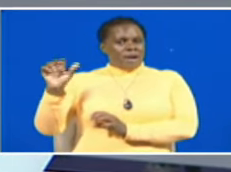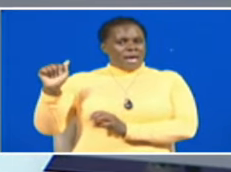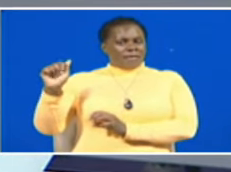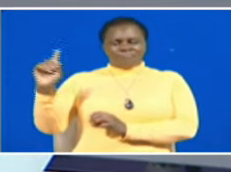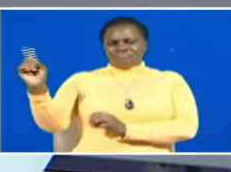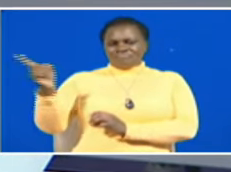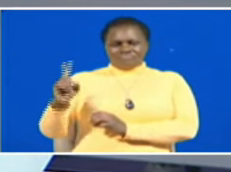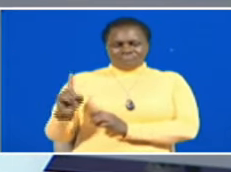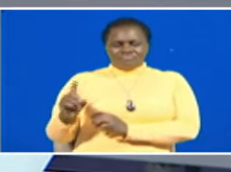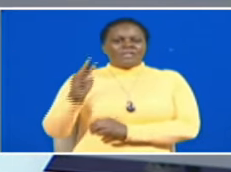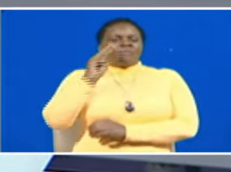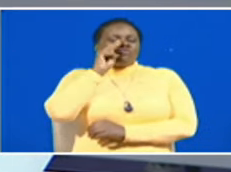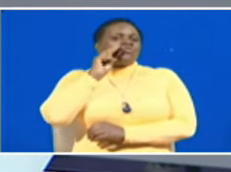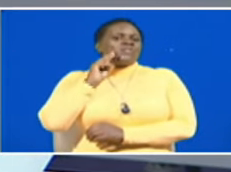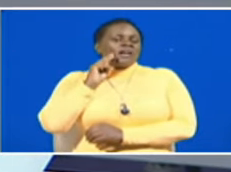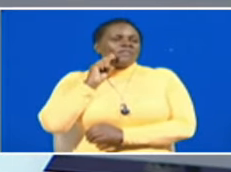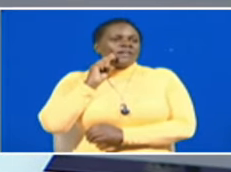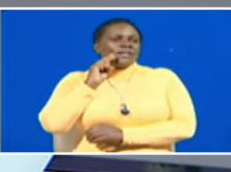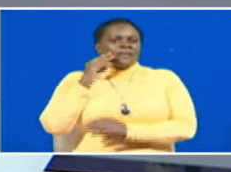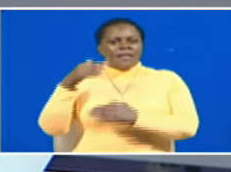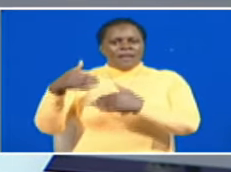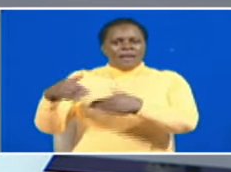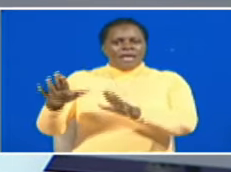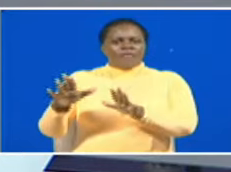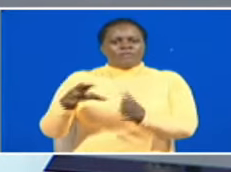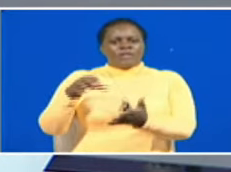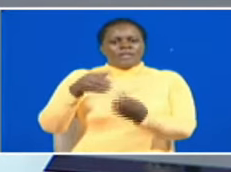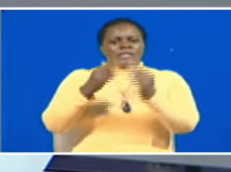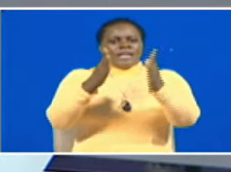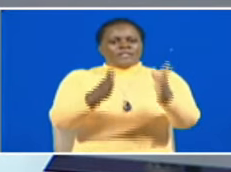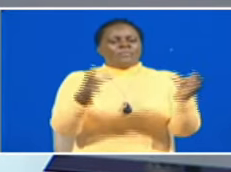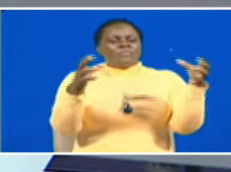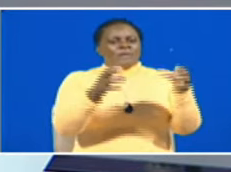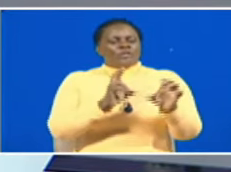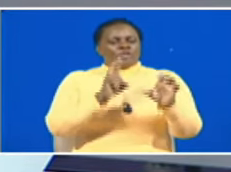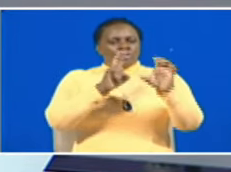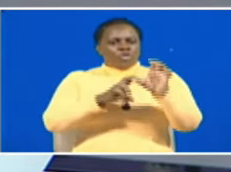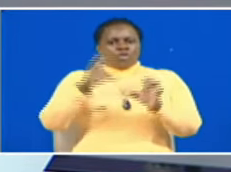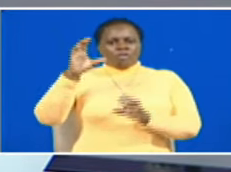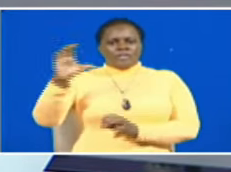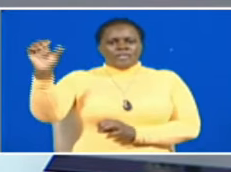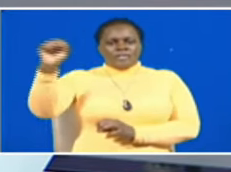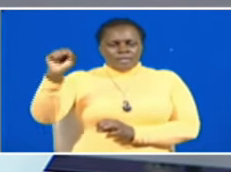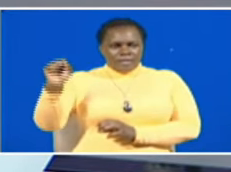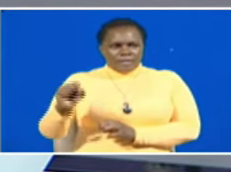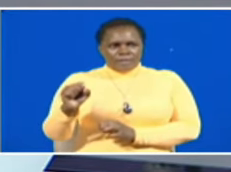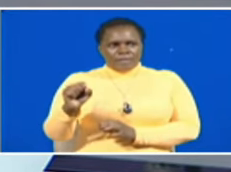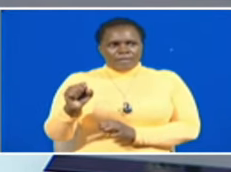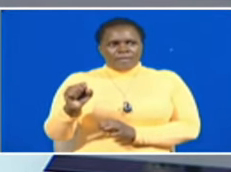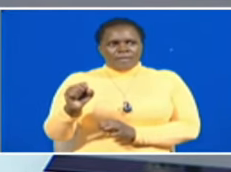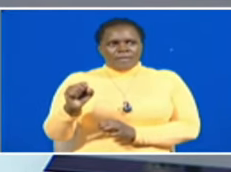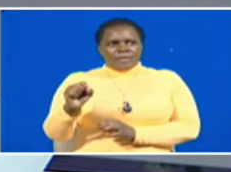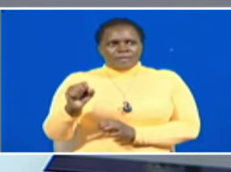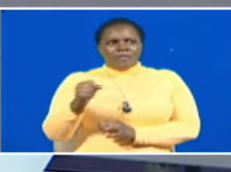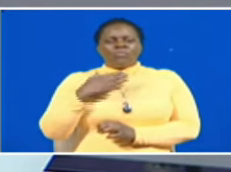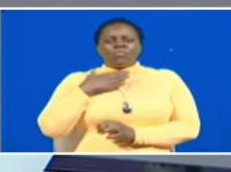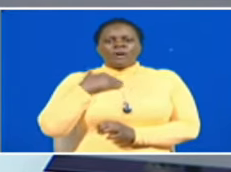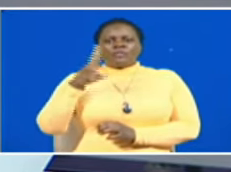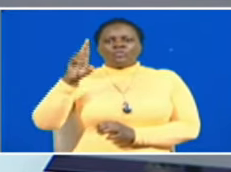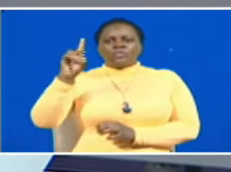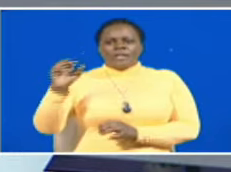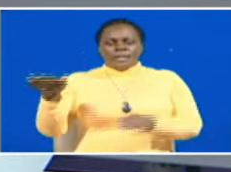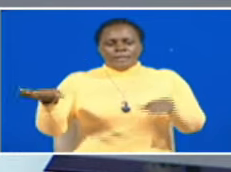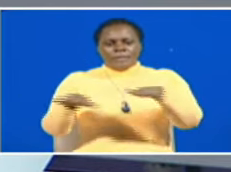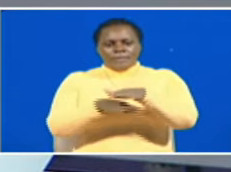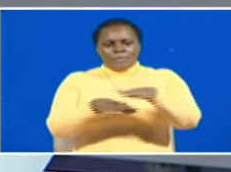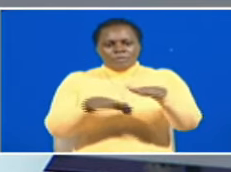UDA. Now, Musalia, who relinquished the leadership of the party to join the cabinet, is reportedly angling for UDA deputy